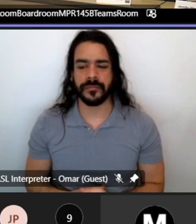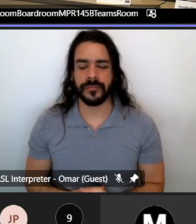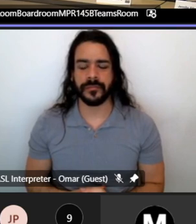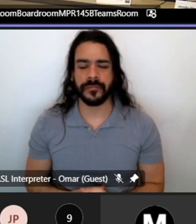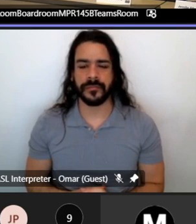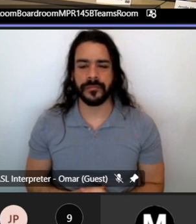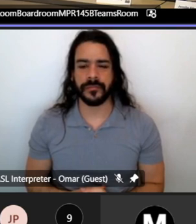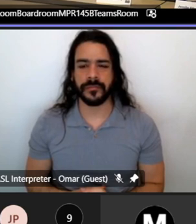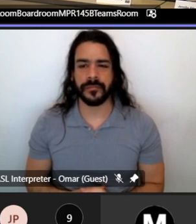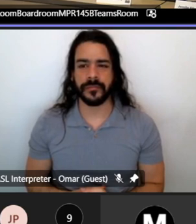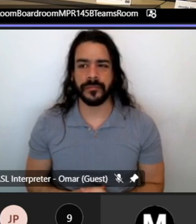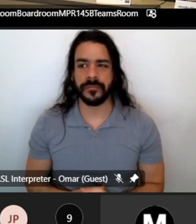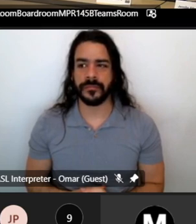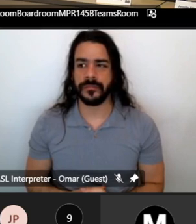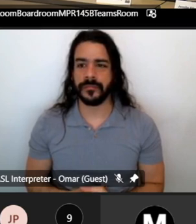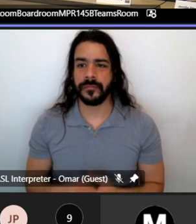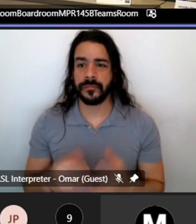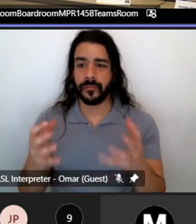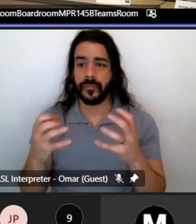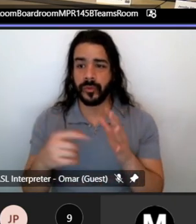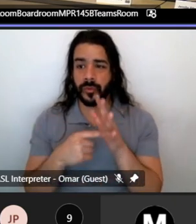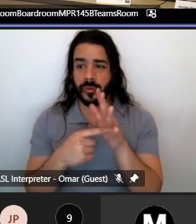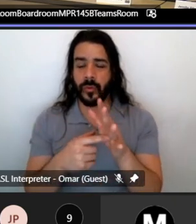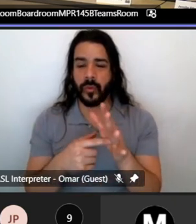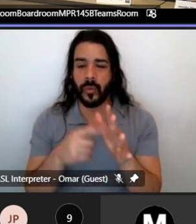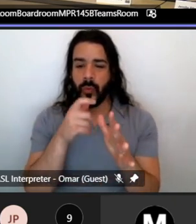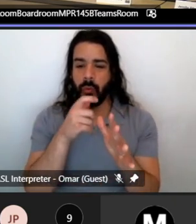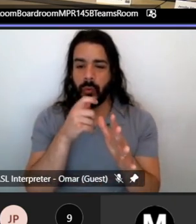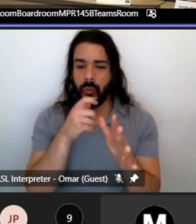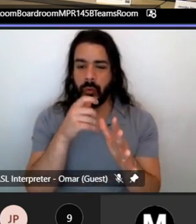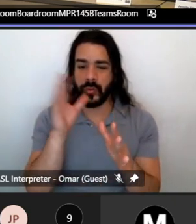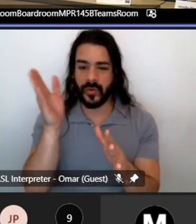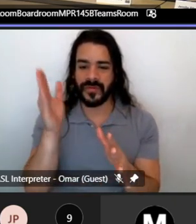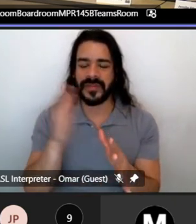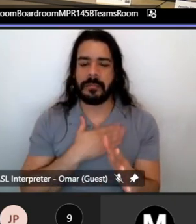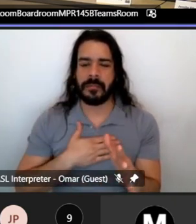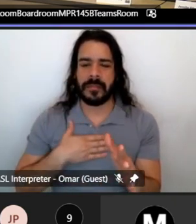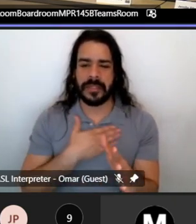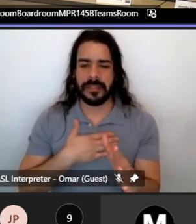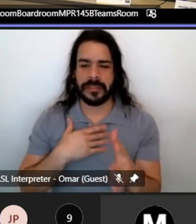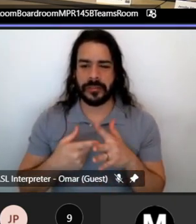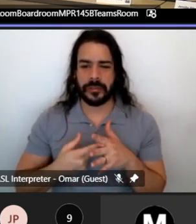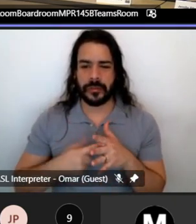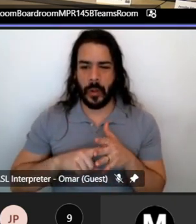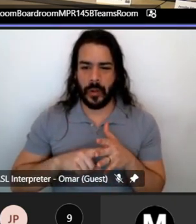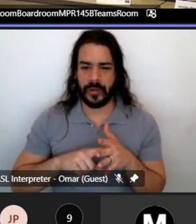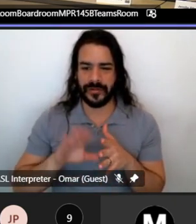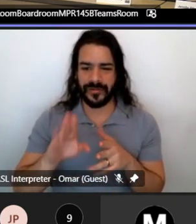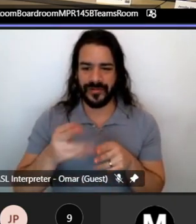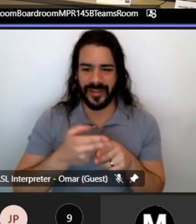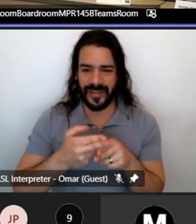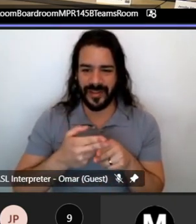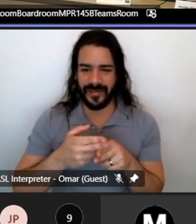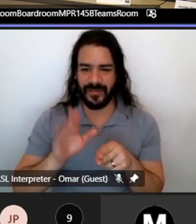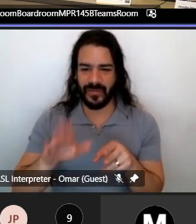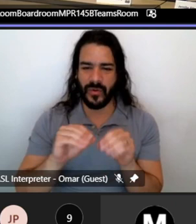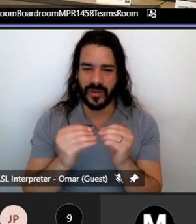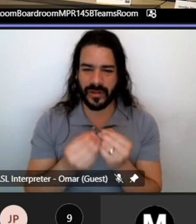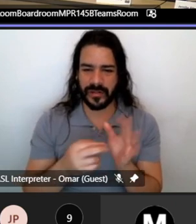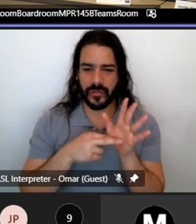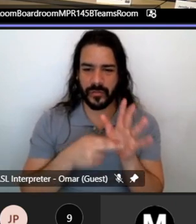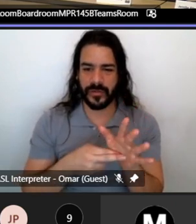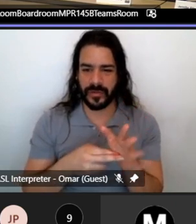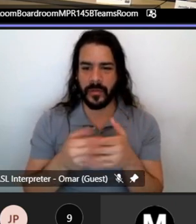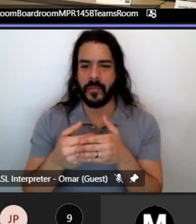public record to accurately reflect who's providing testimony, I'd ask that you please state your name in